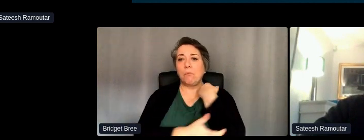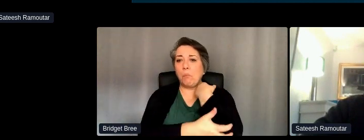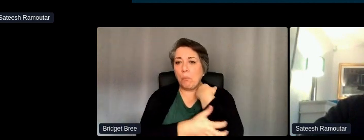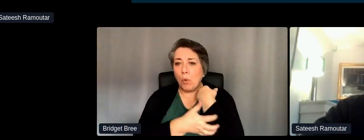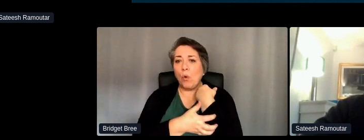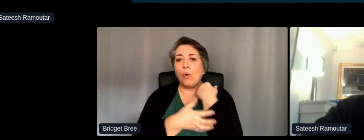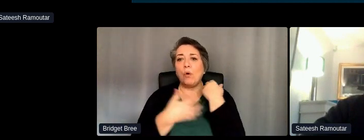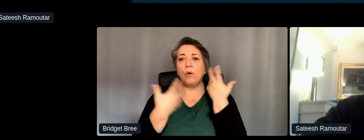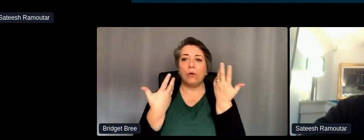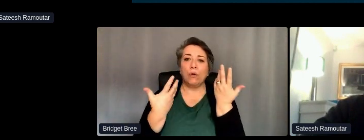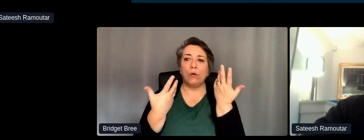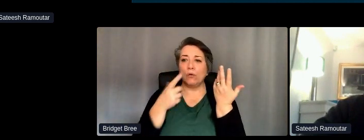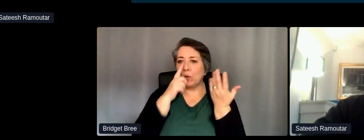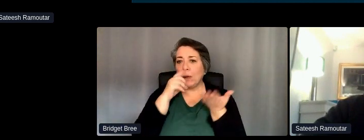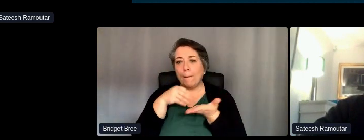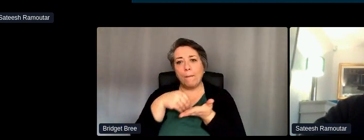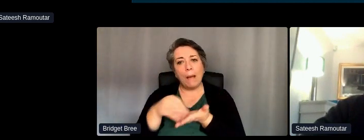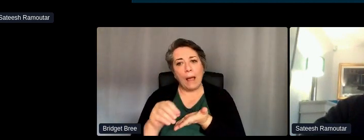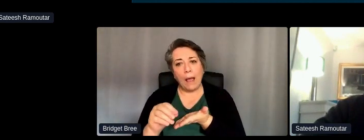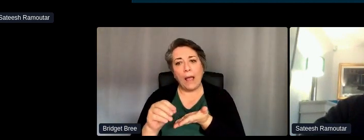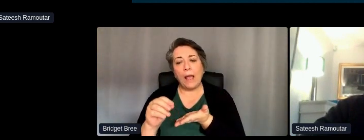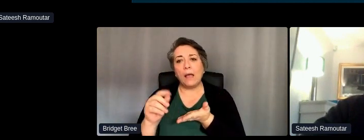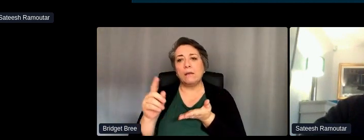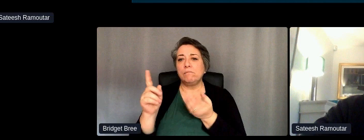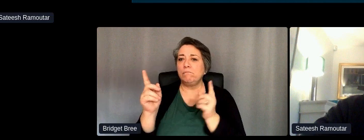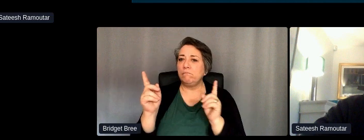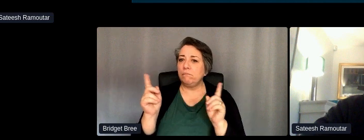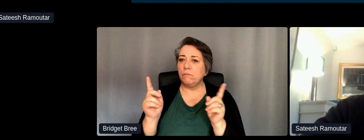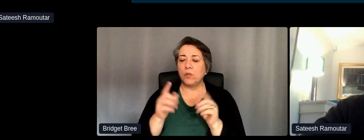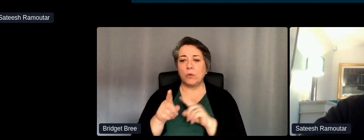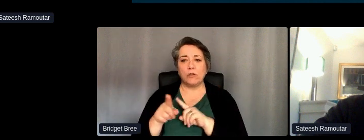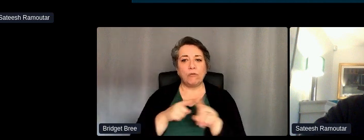bases that are available.